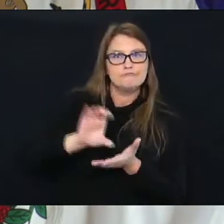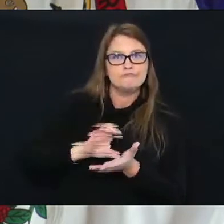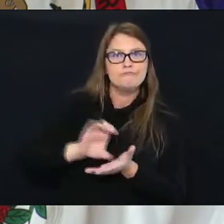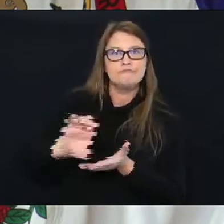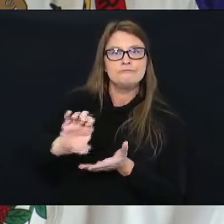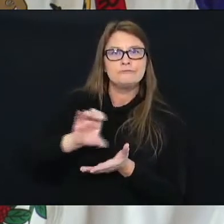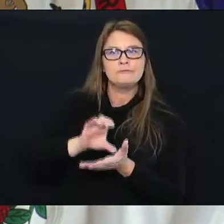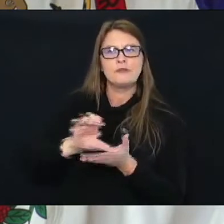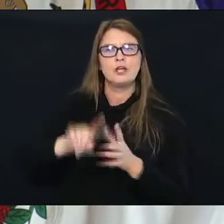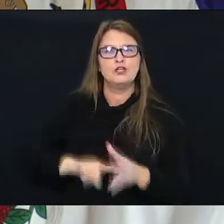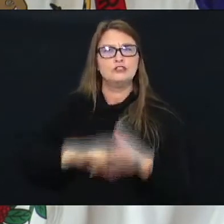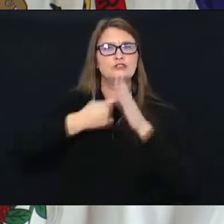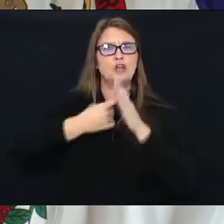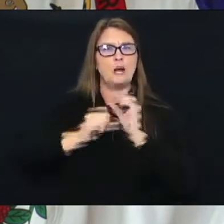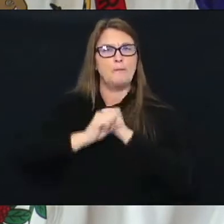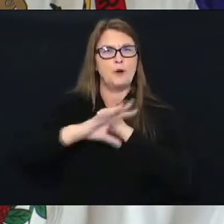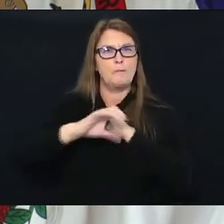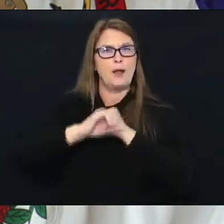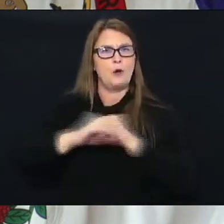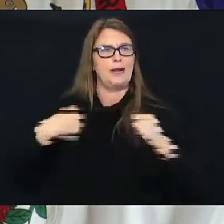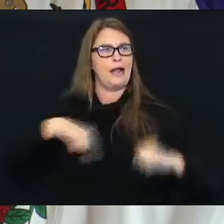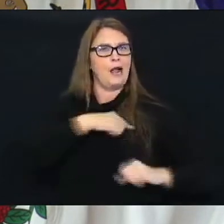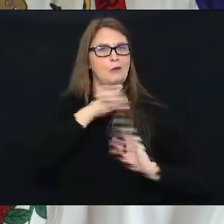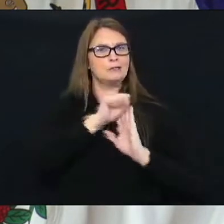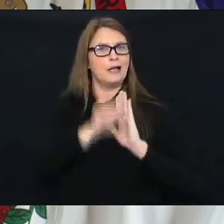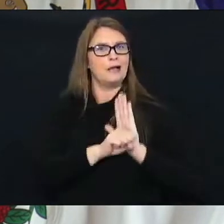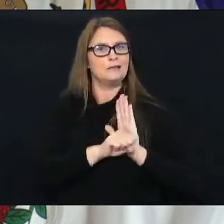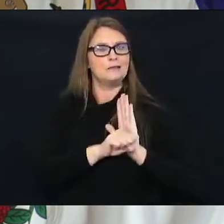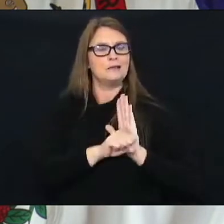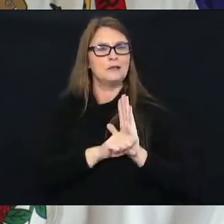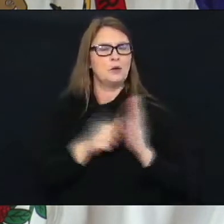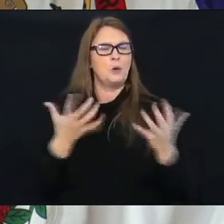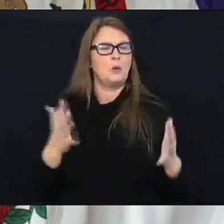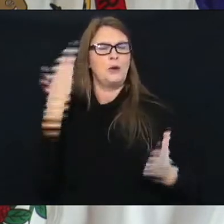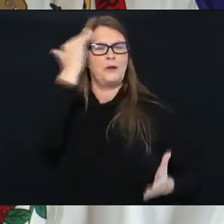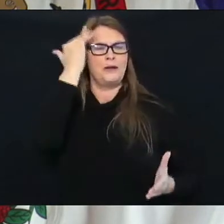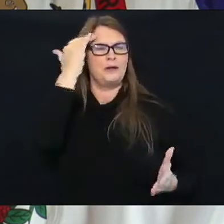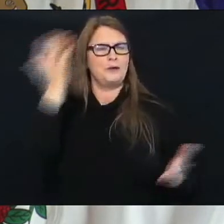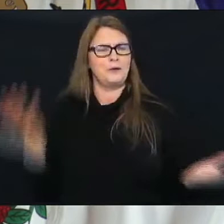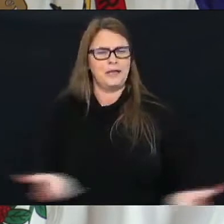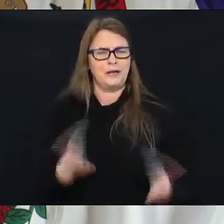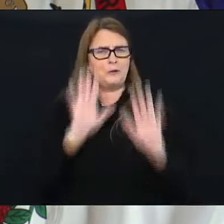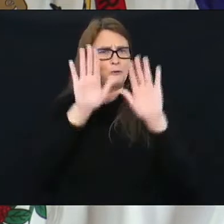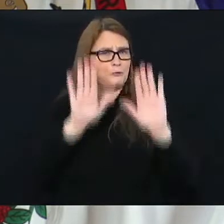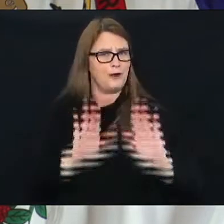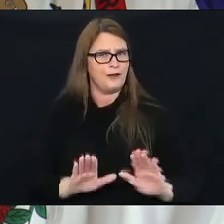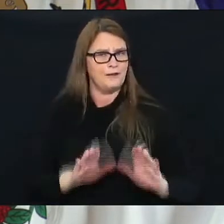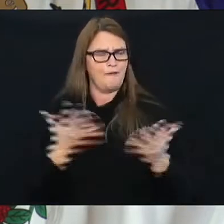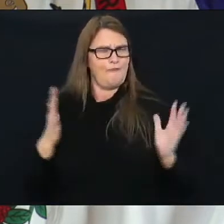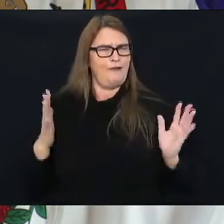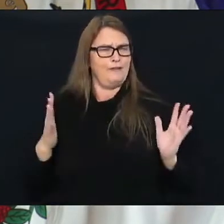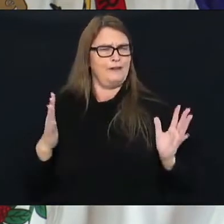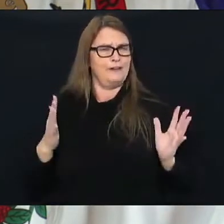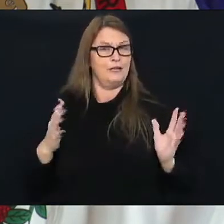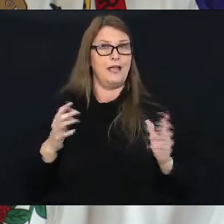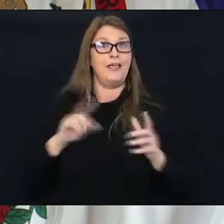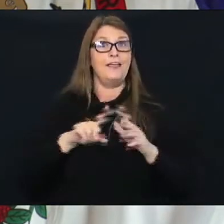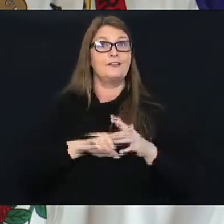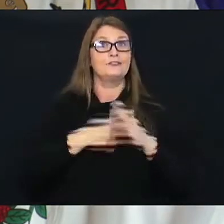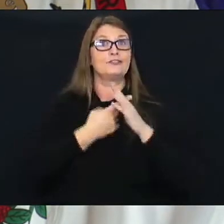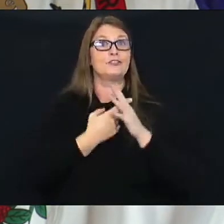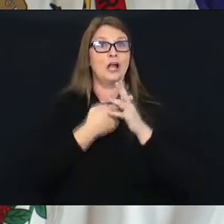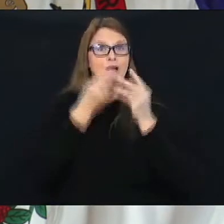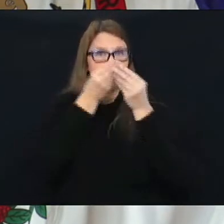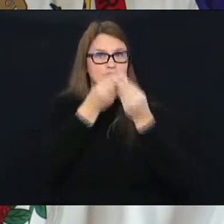started promoting us. We knew how good we were, but then we started telling the world how good we